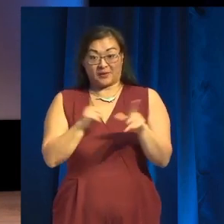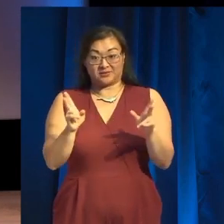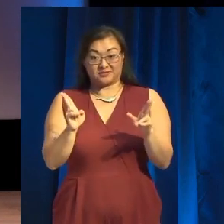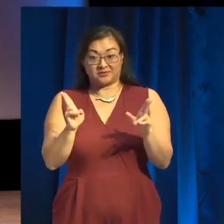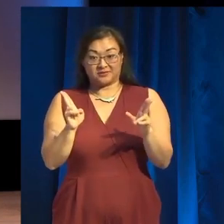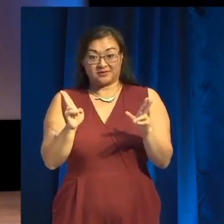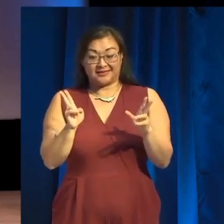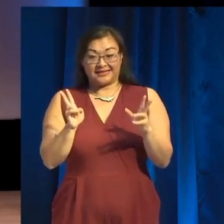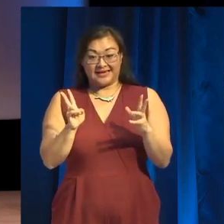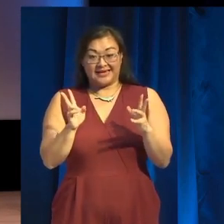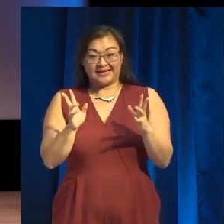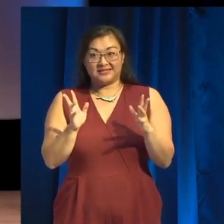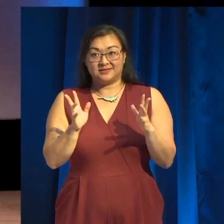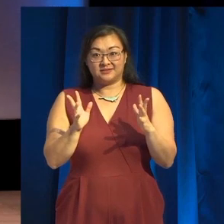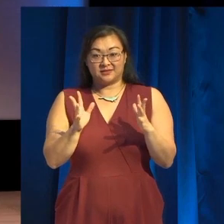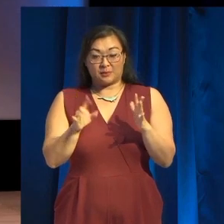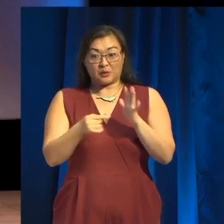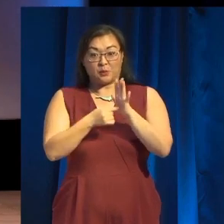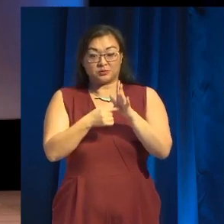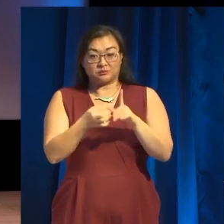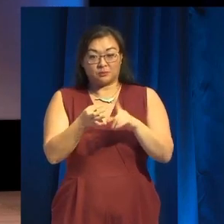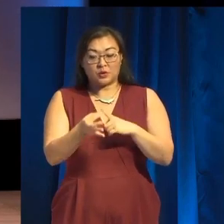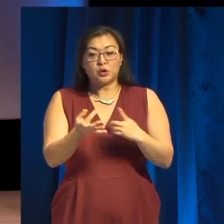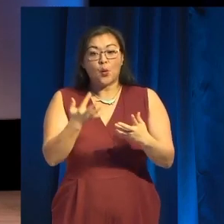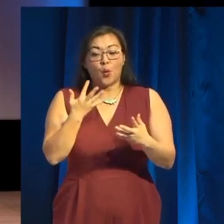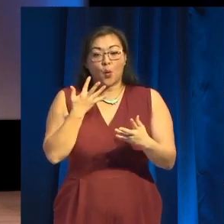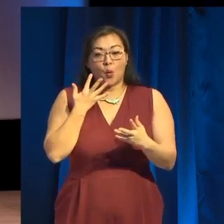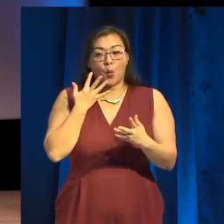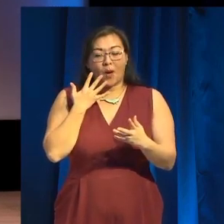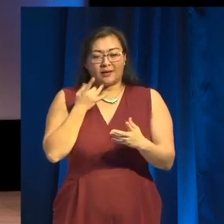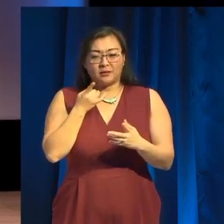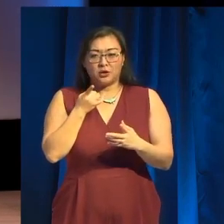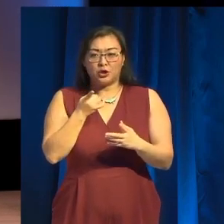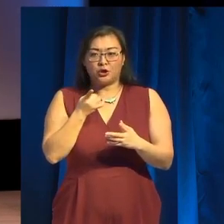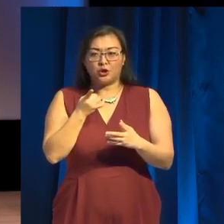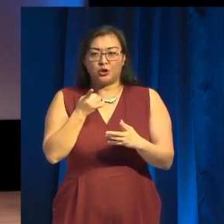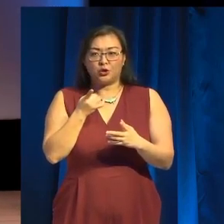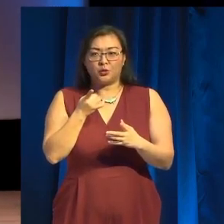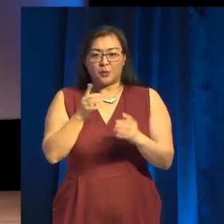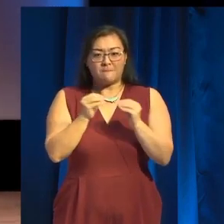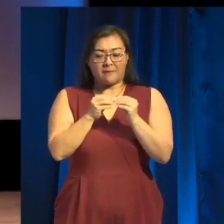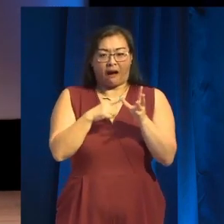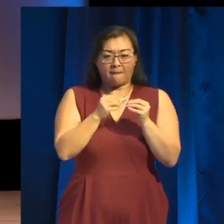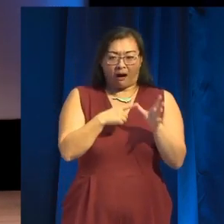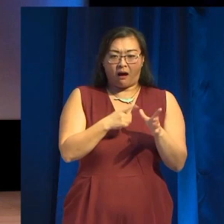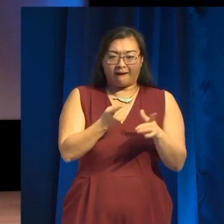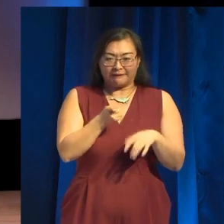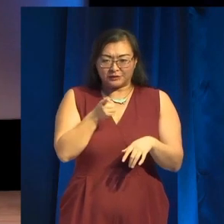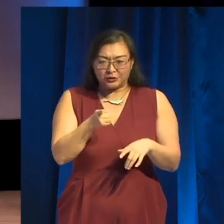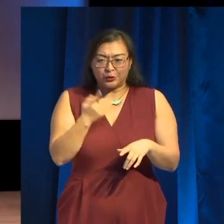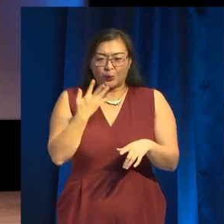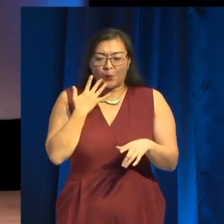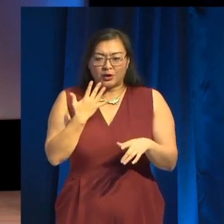is you, or you stop being an entity, you lose. There's luckily a mechanic that can revert it and you can keep solving the